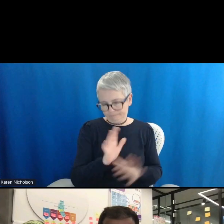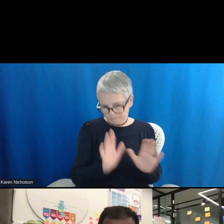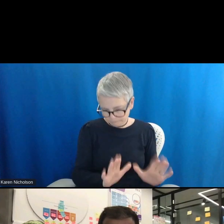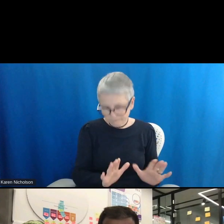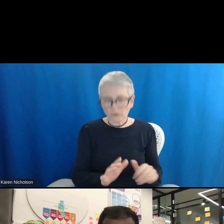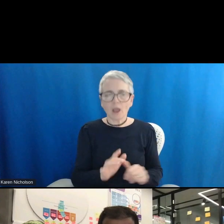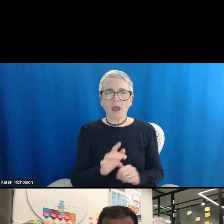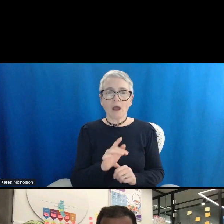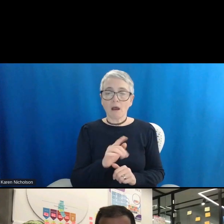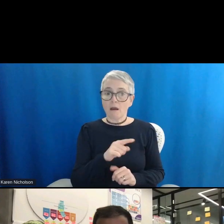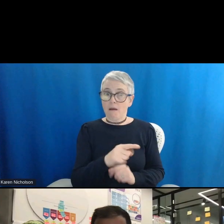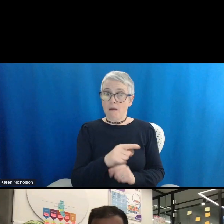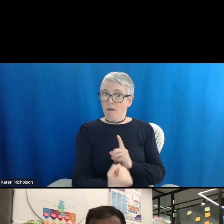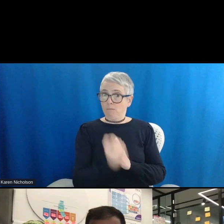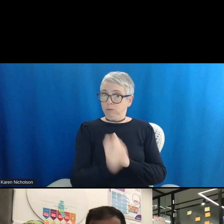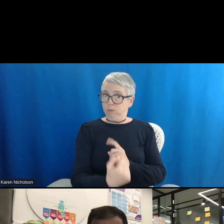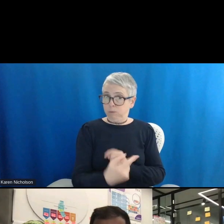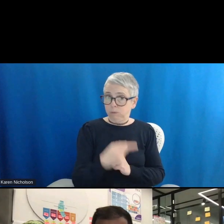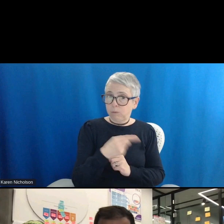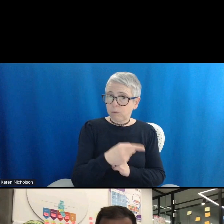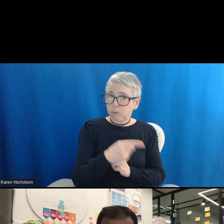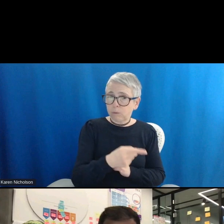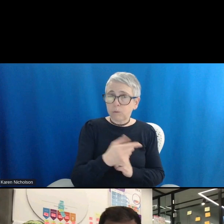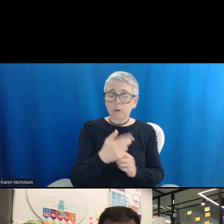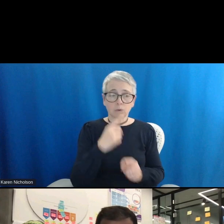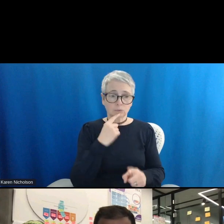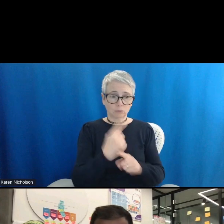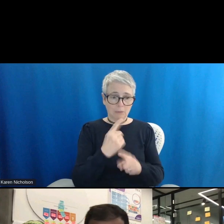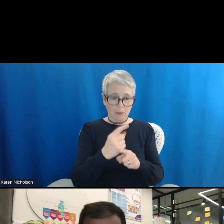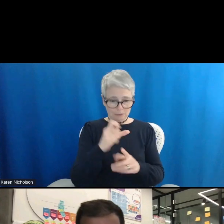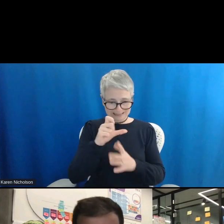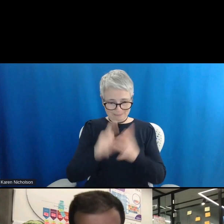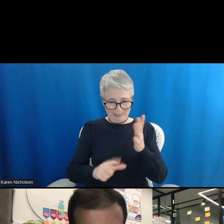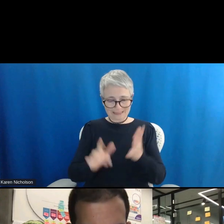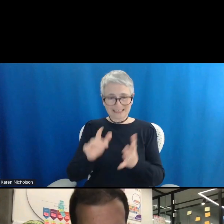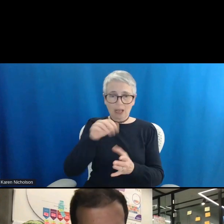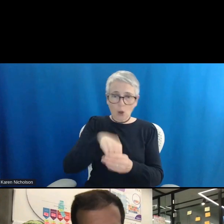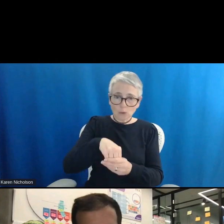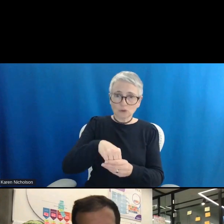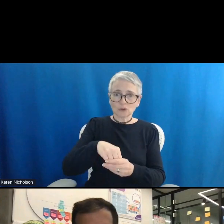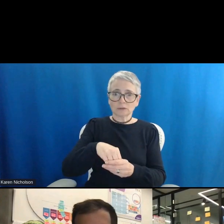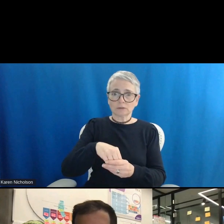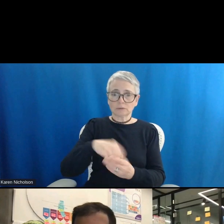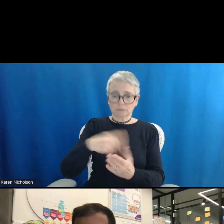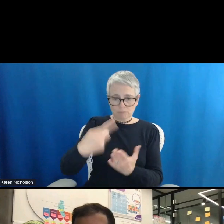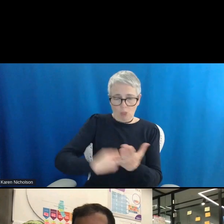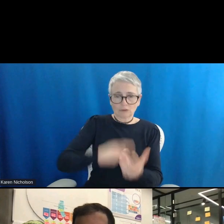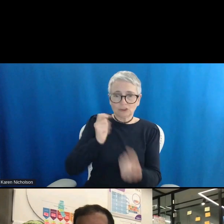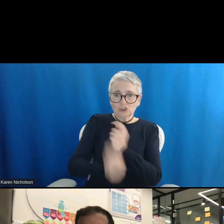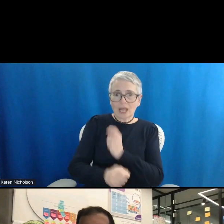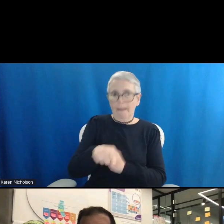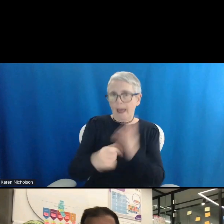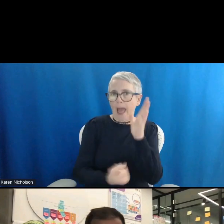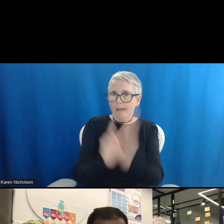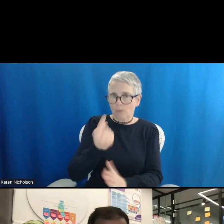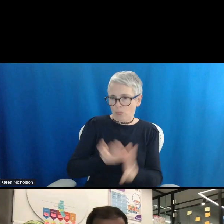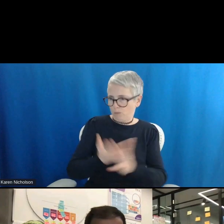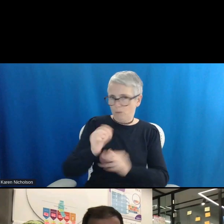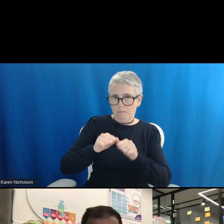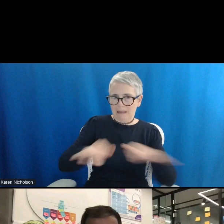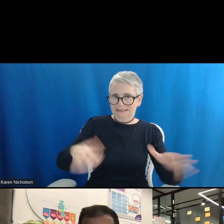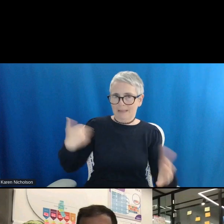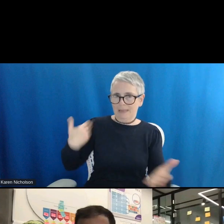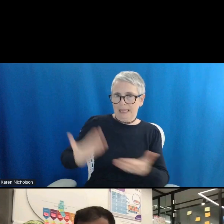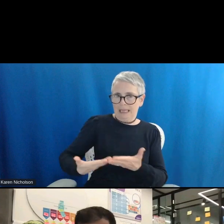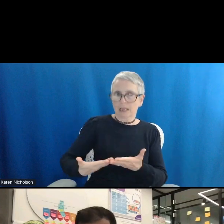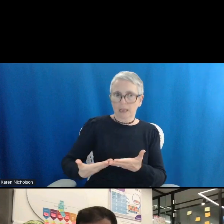most significant disability inclusion policy change that happened in England during the pandemic and the cost of